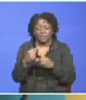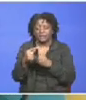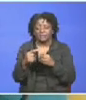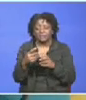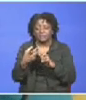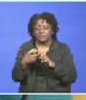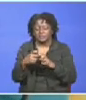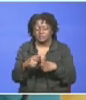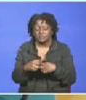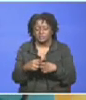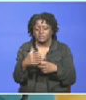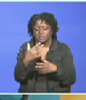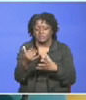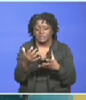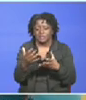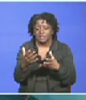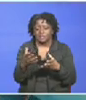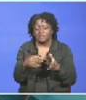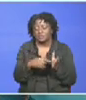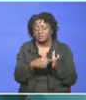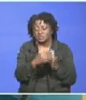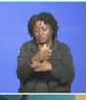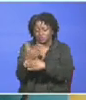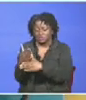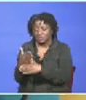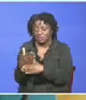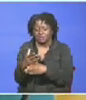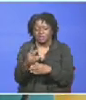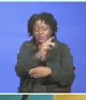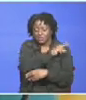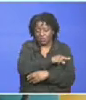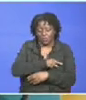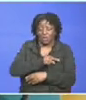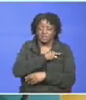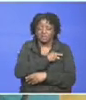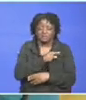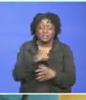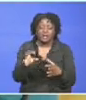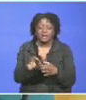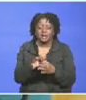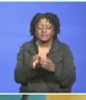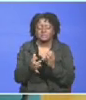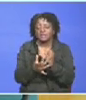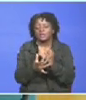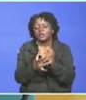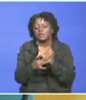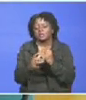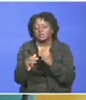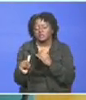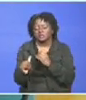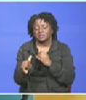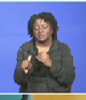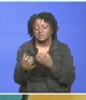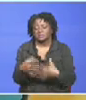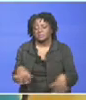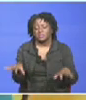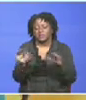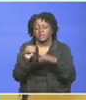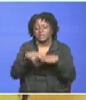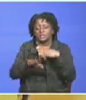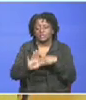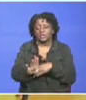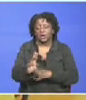opinion. The quality of technology is essential in your mission to inform,